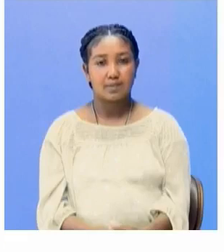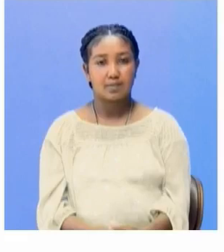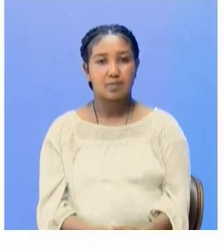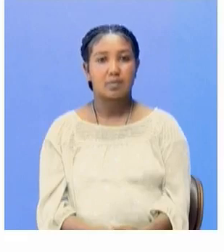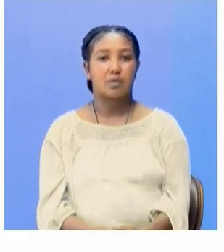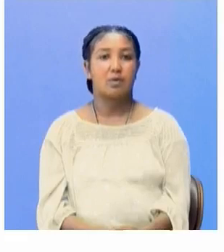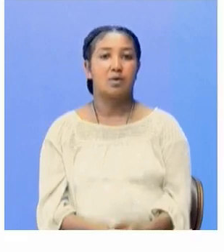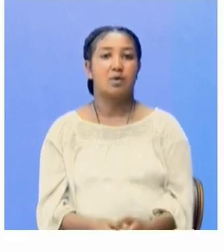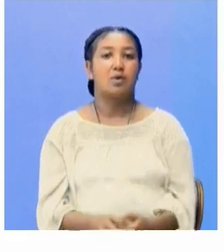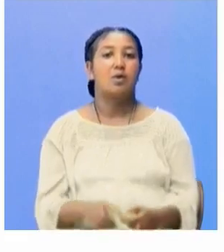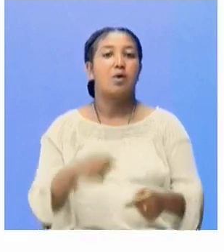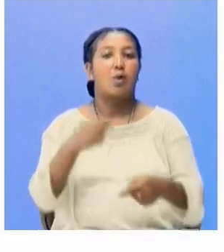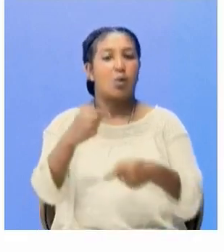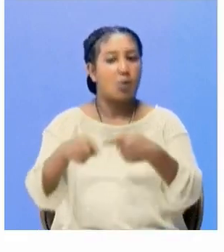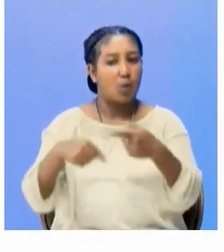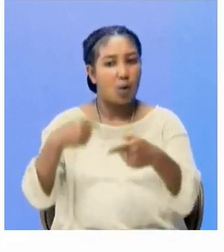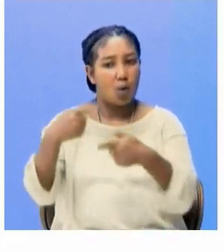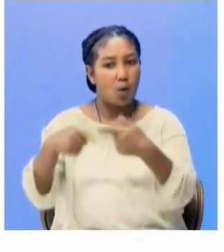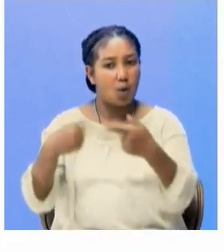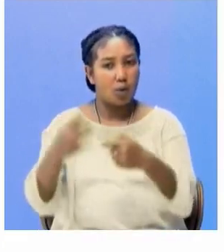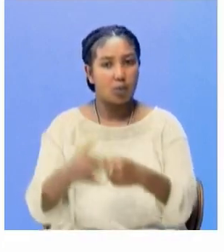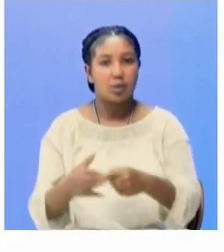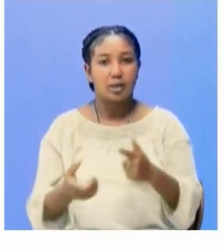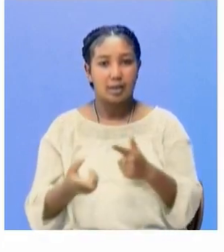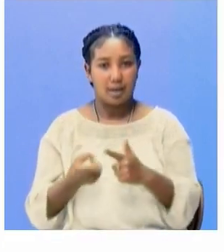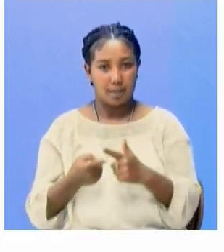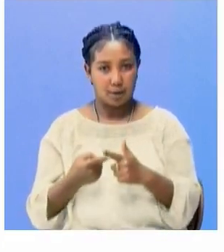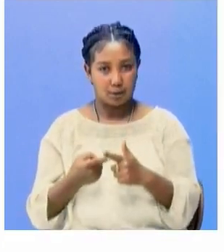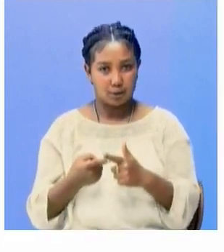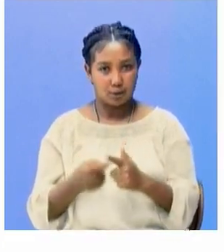go. Number 2,